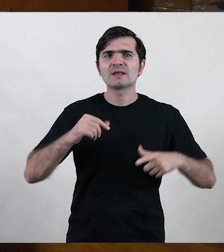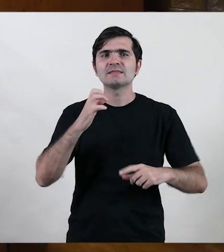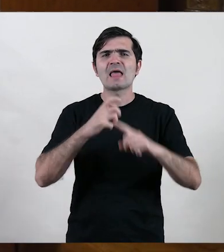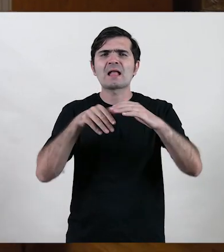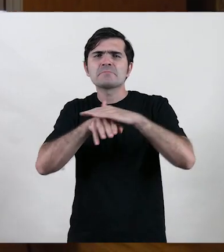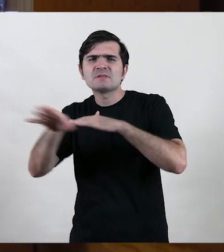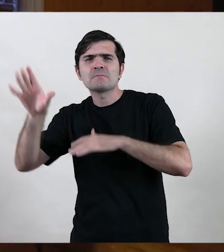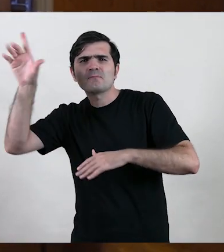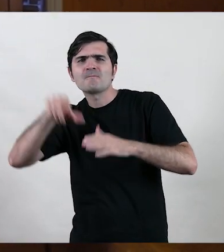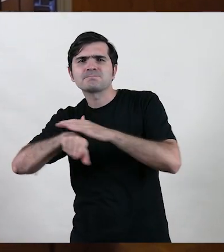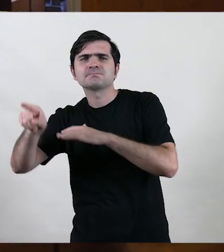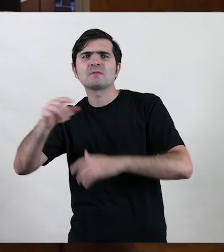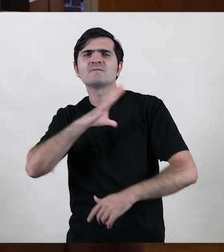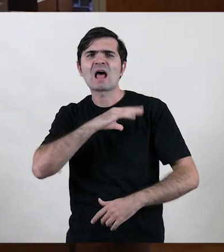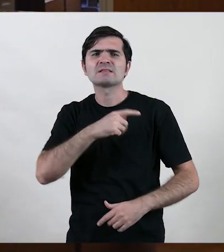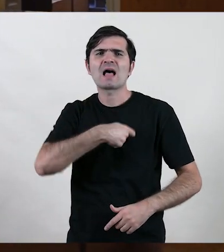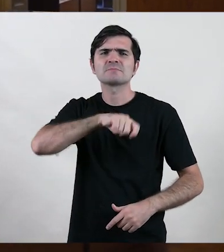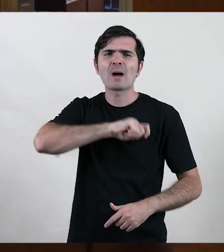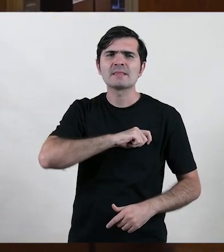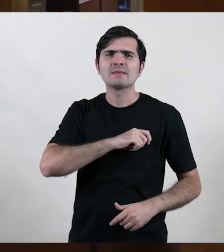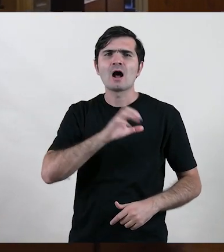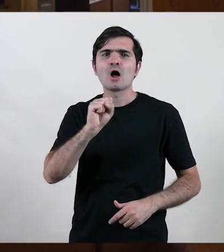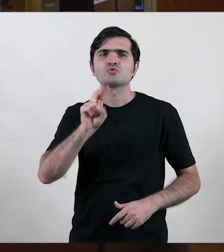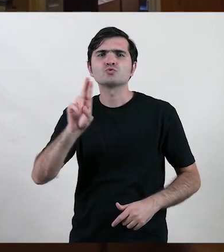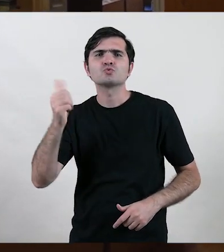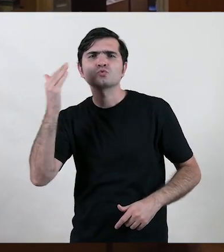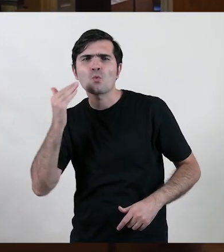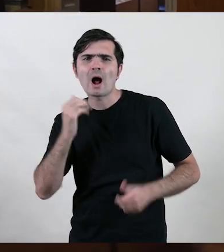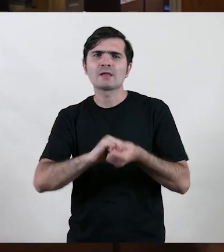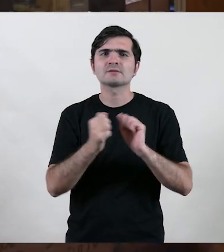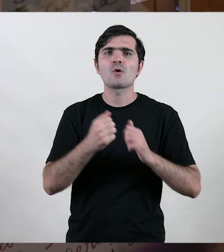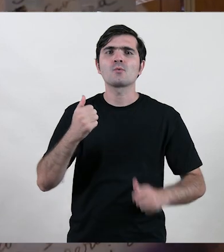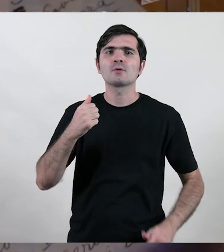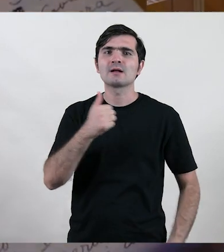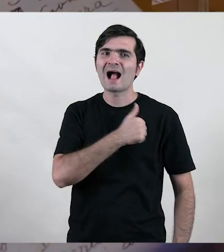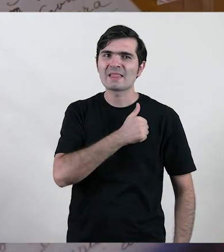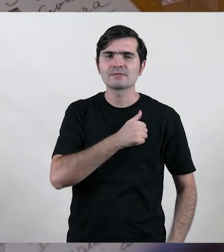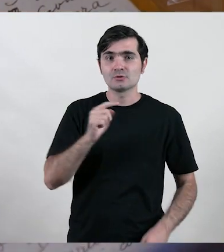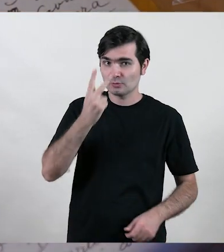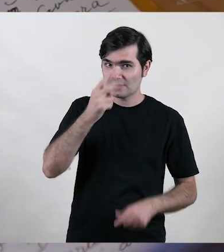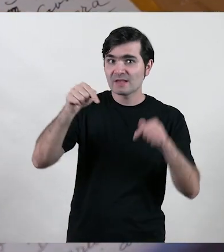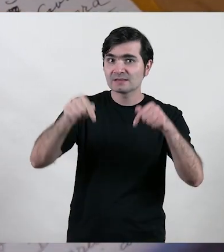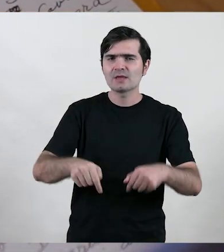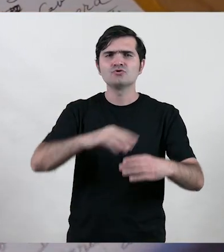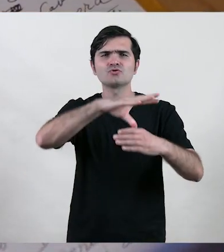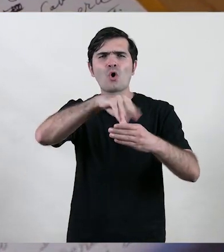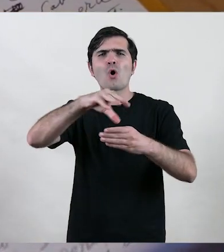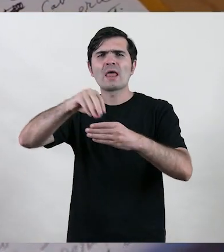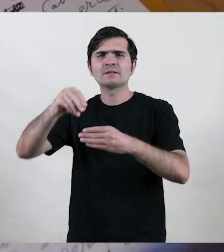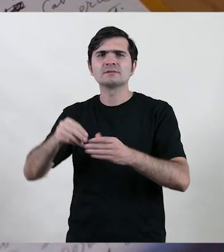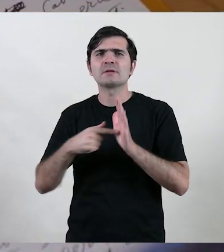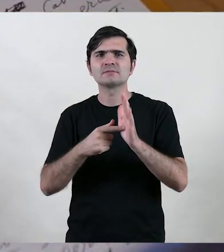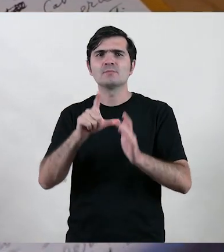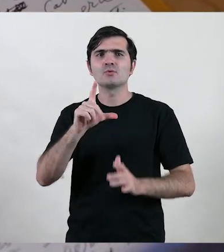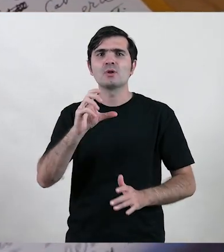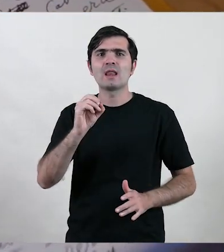in France, Spain, the United States of America, or Canada. Here you will find the Leonid